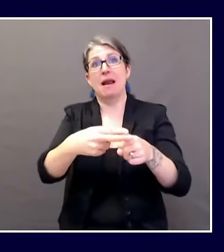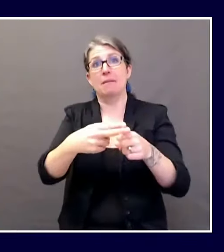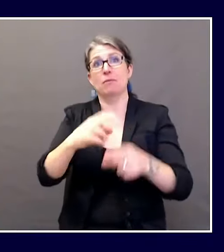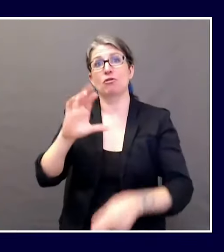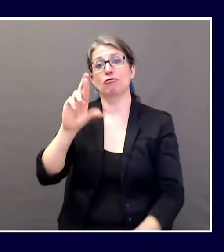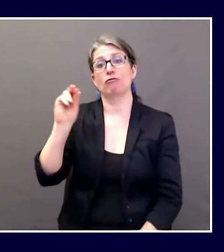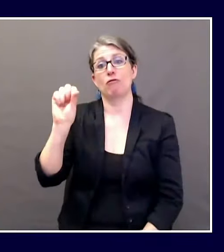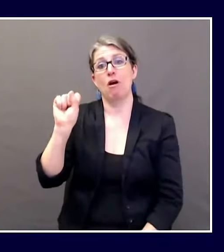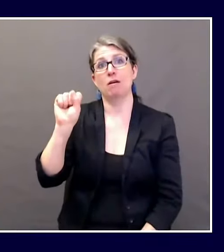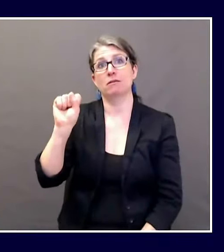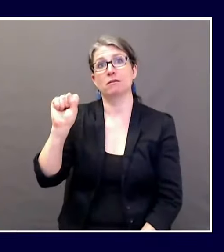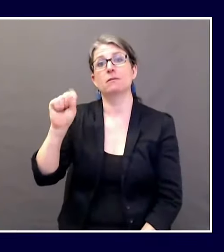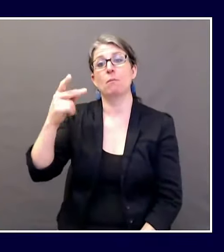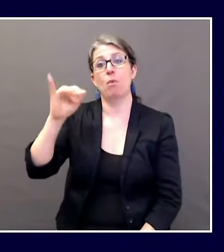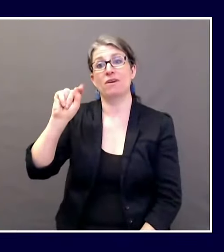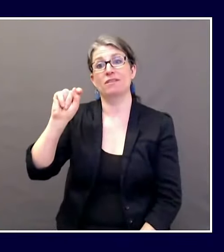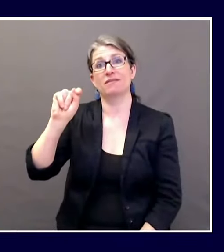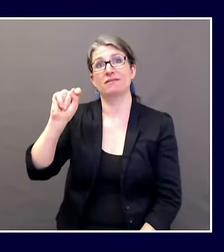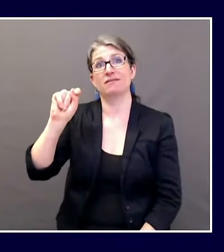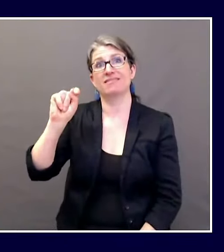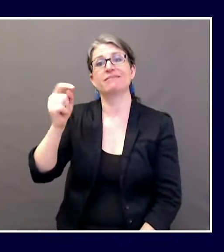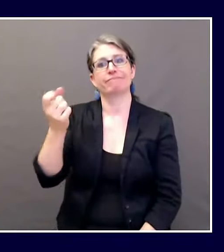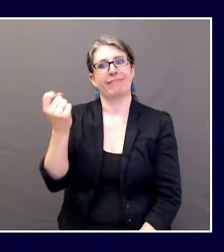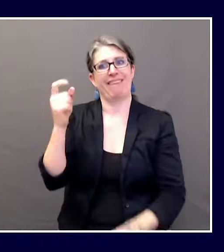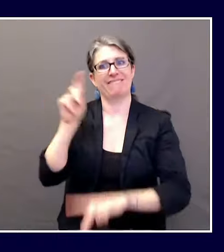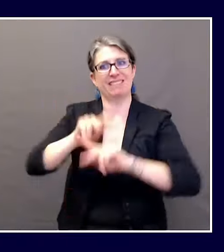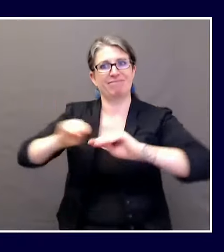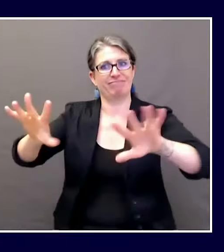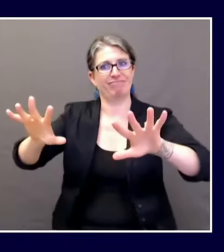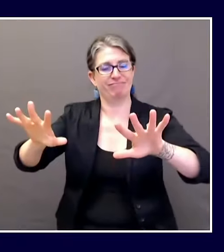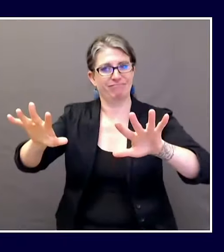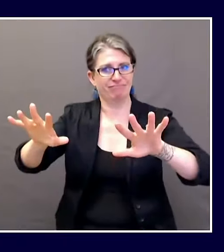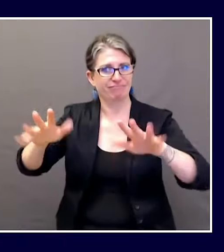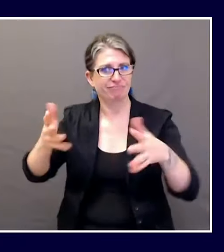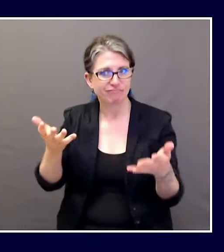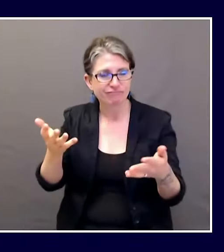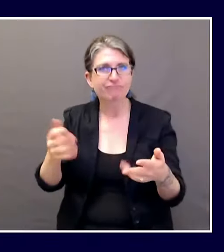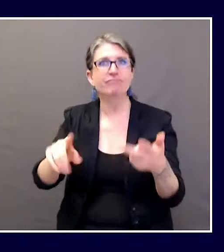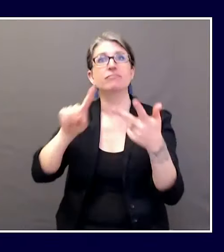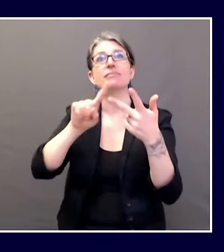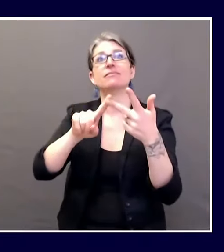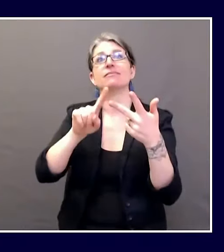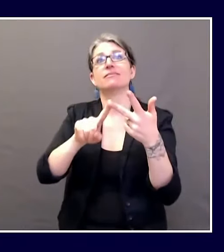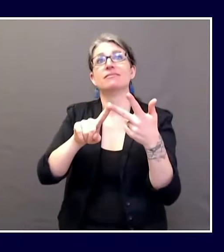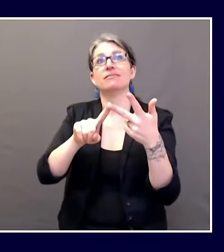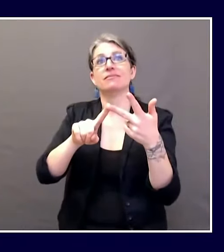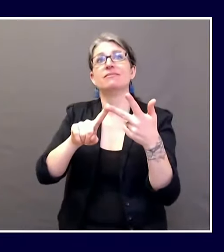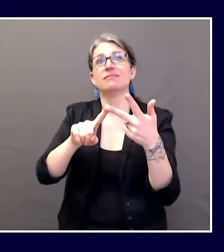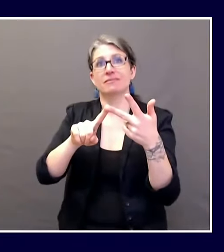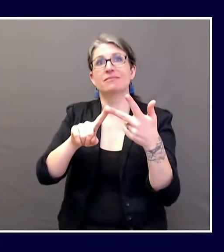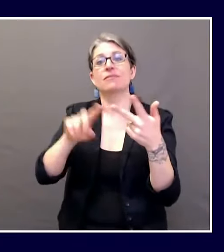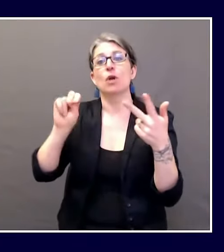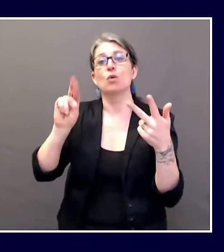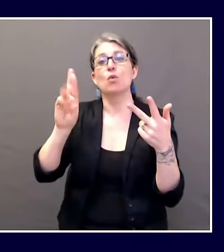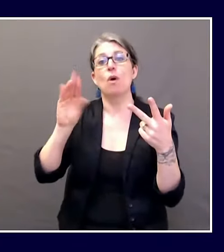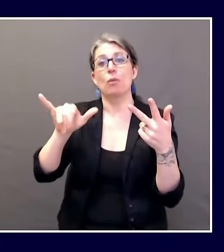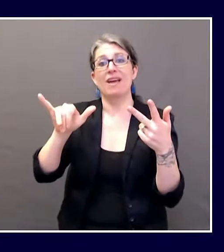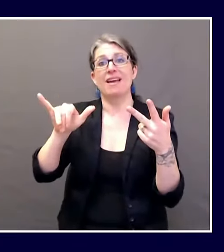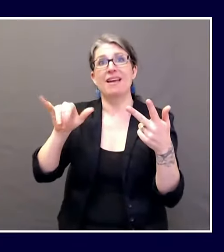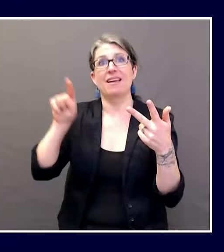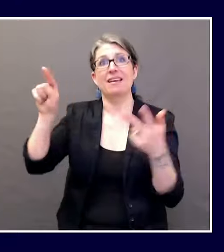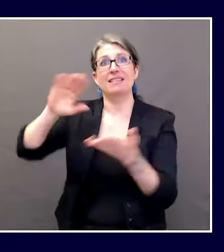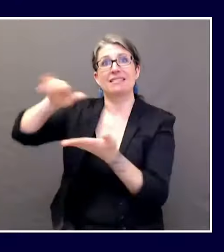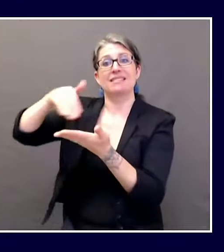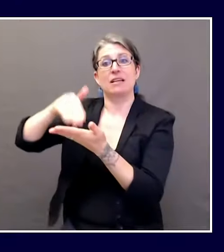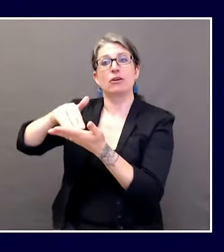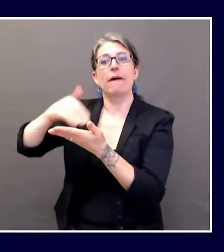then a third is an outbreak investigation at the Norway Center for Health and Rehabilitation in Norway, where we are